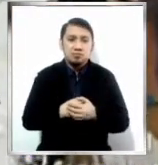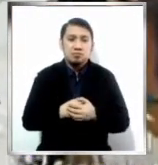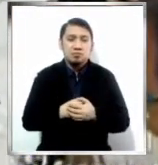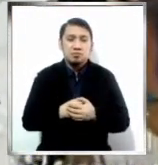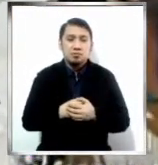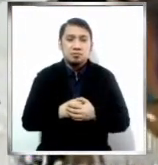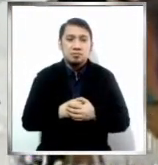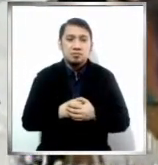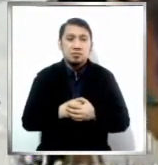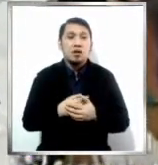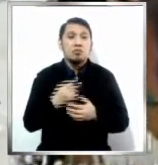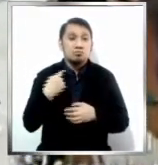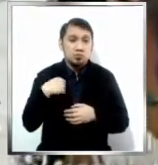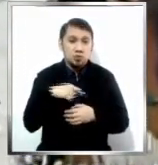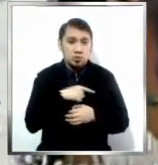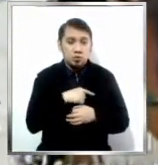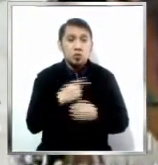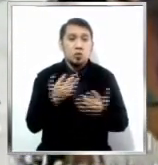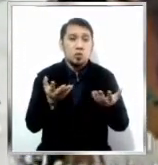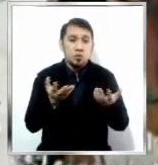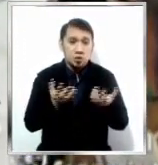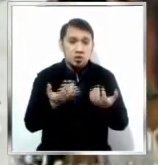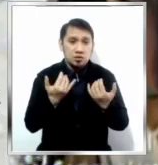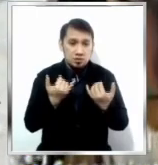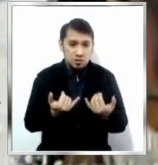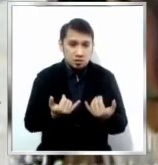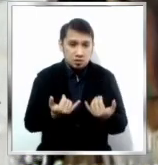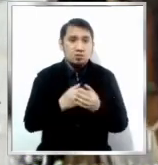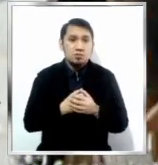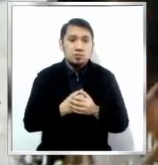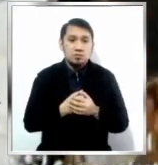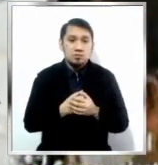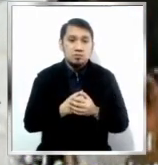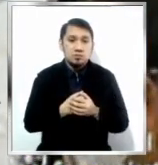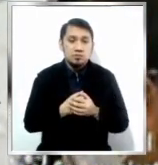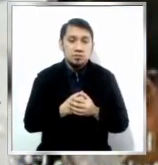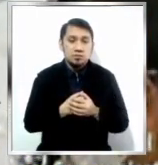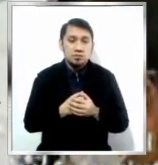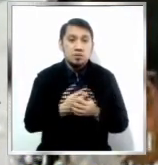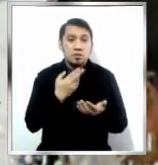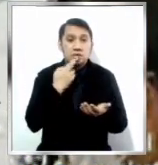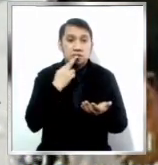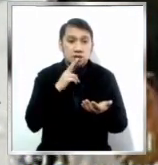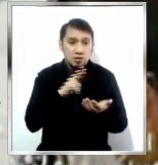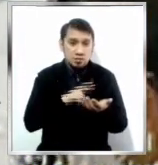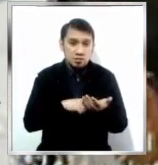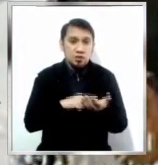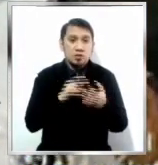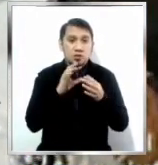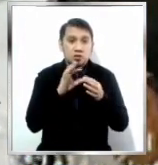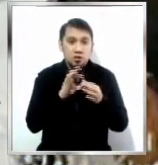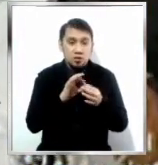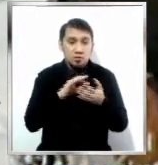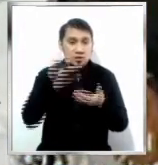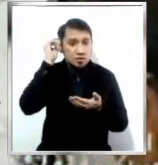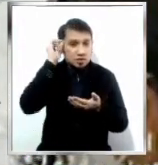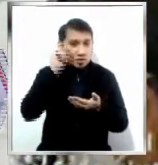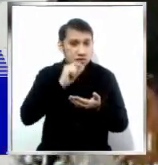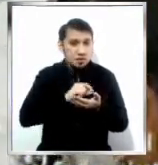We would like now to go to the report of the Secretary of